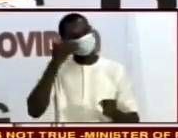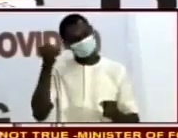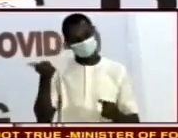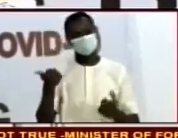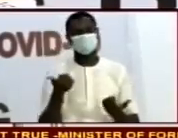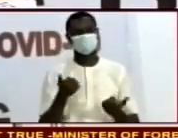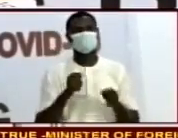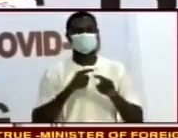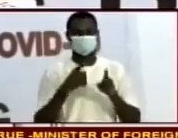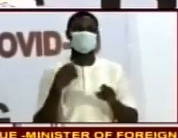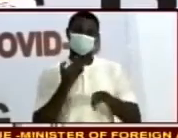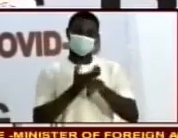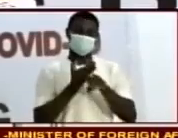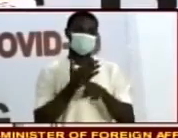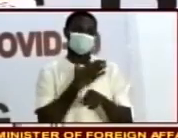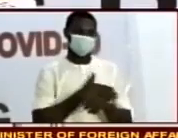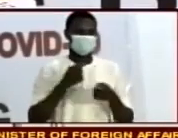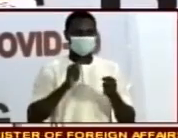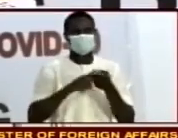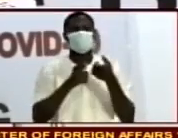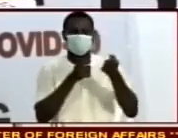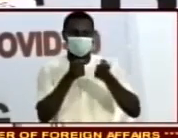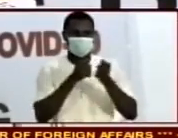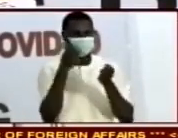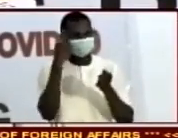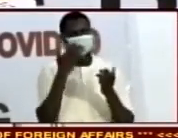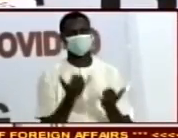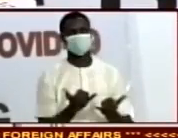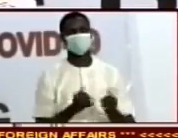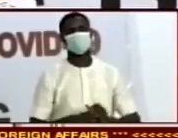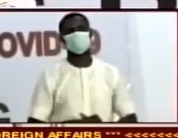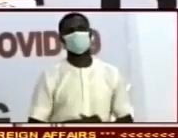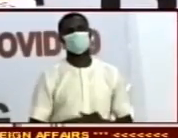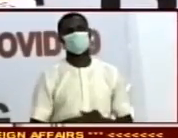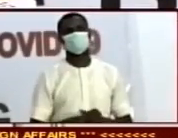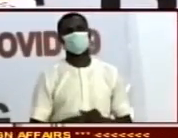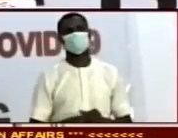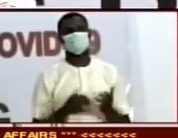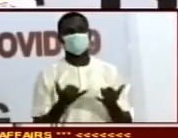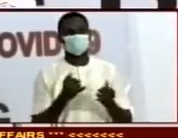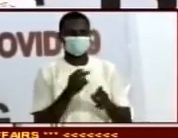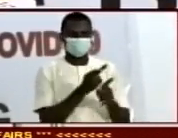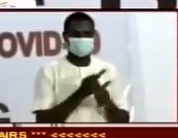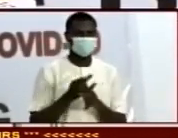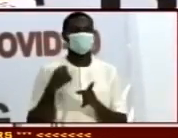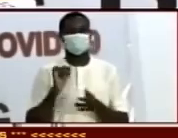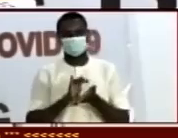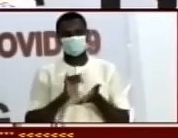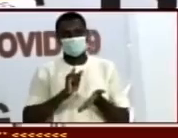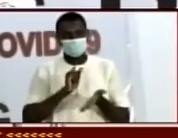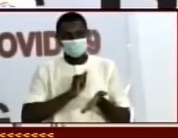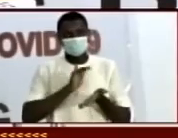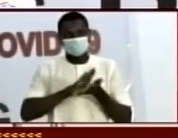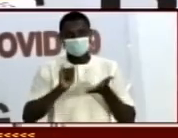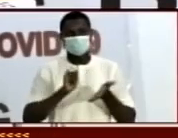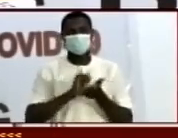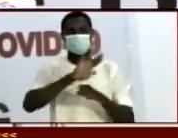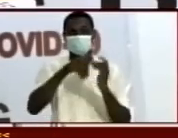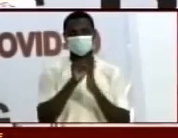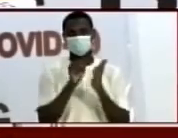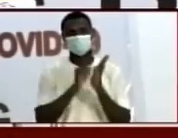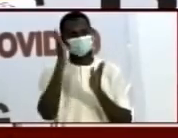cope under the circumstances that you find yourself. So the question of poor welfare, I believe all states will address as time goes on.